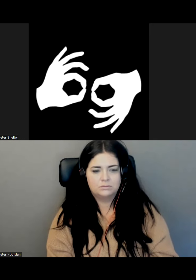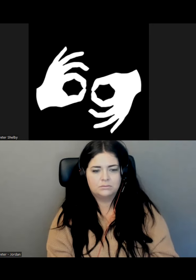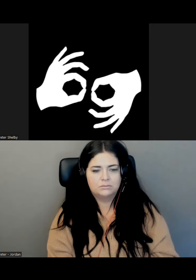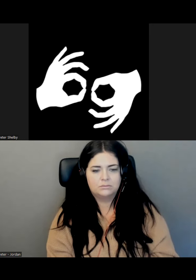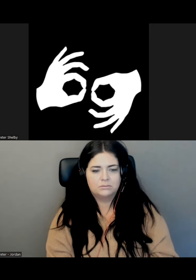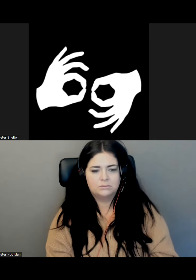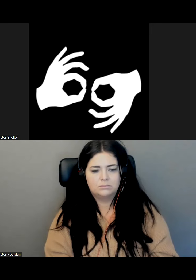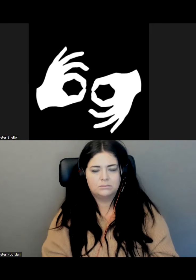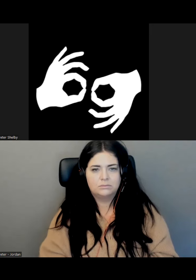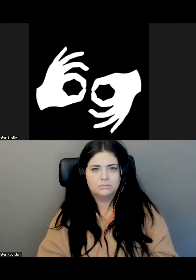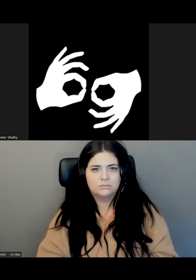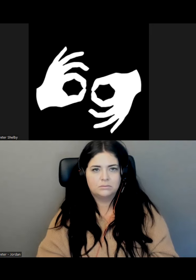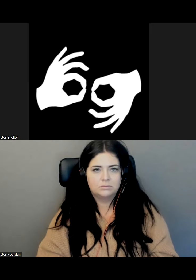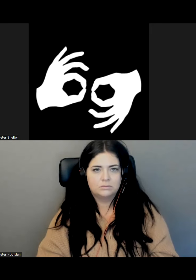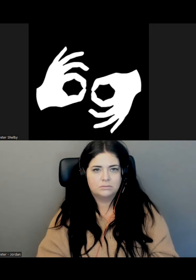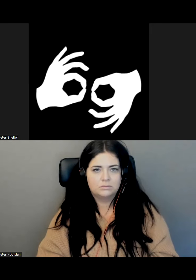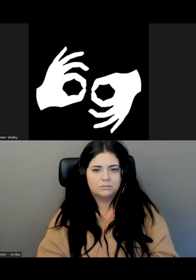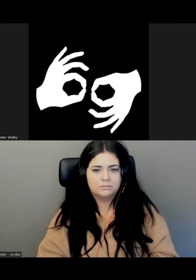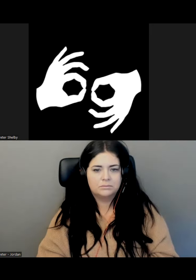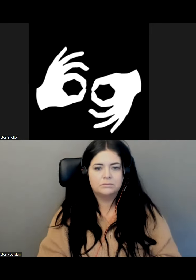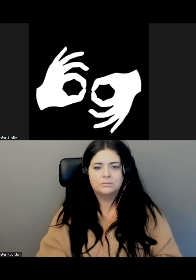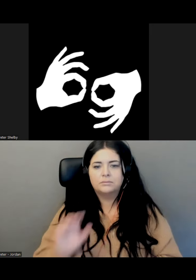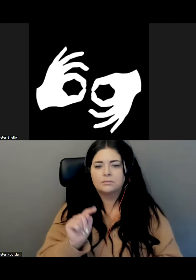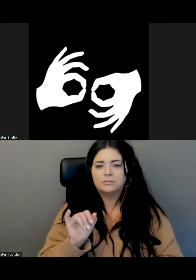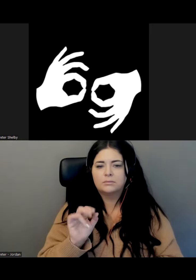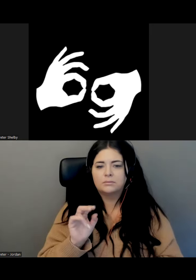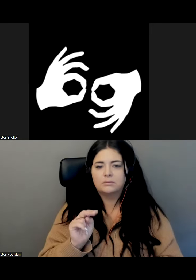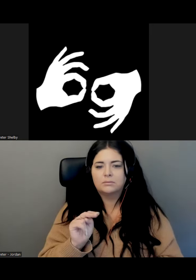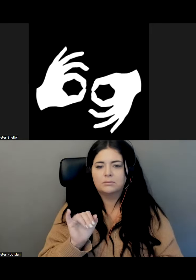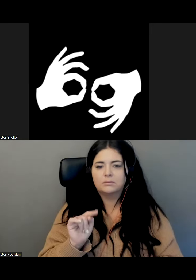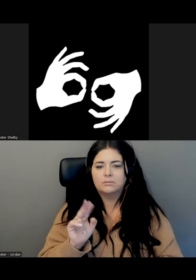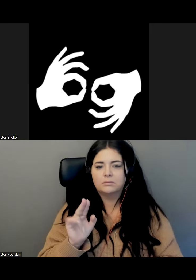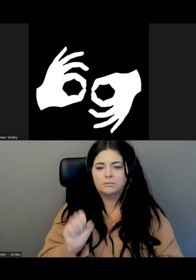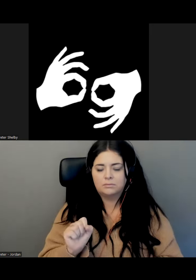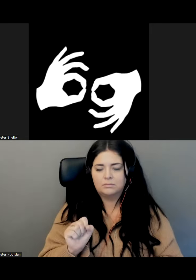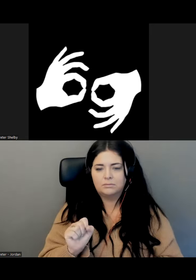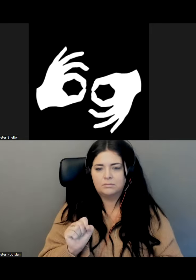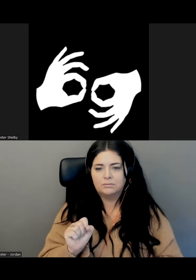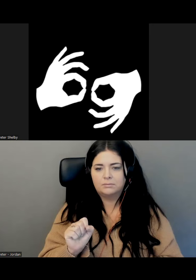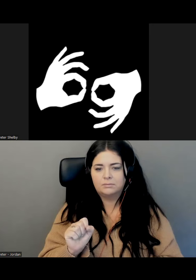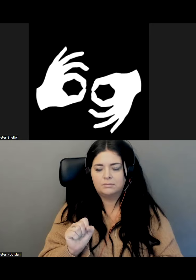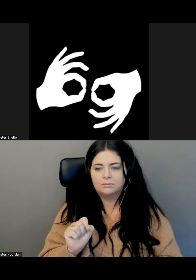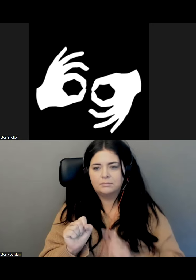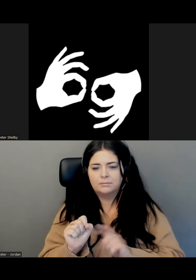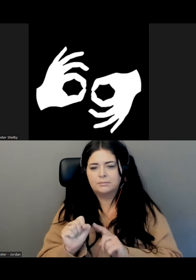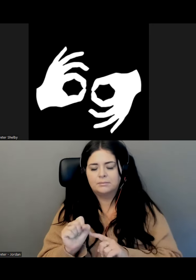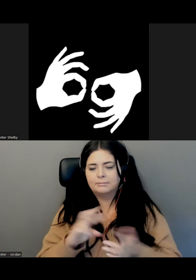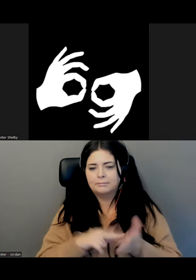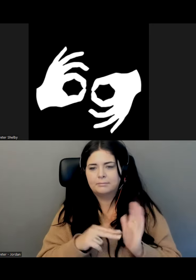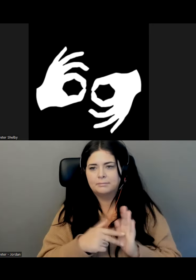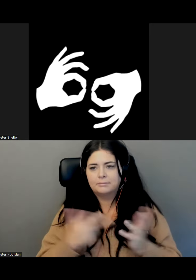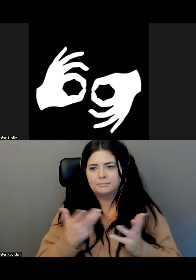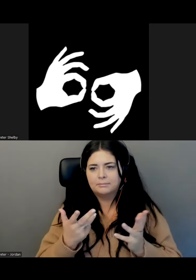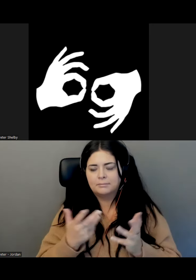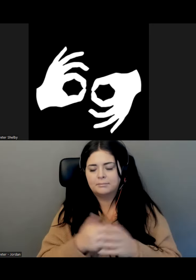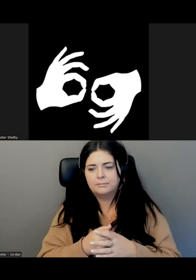don't know, or tinnitus is another pronunciation that's also correct. That is when